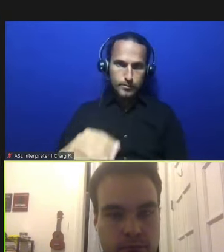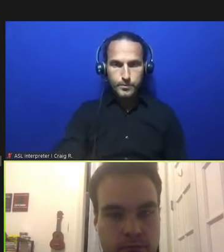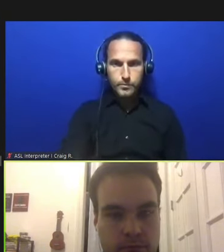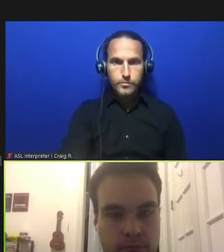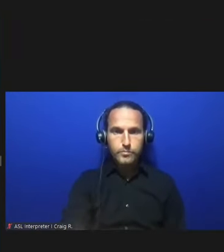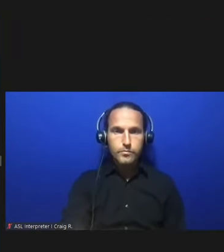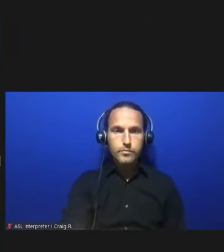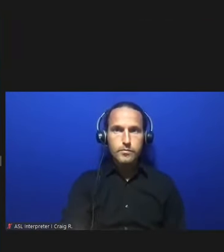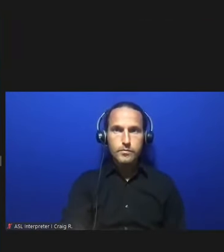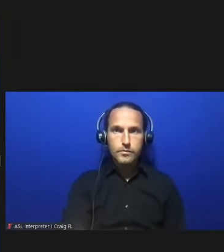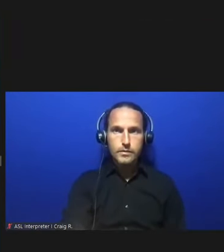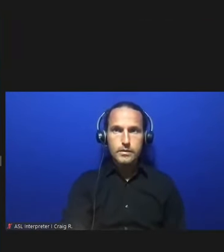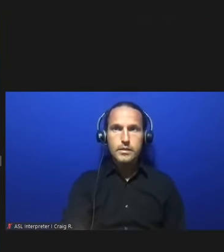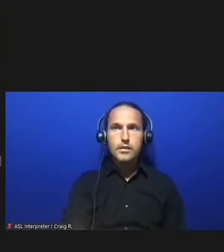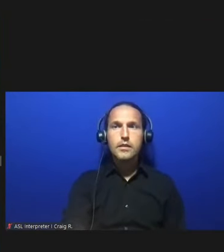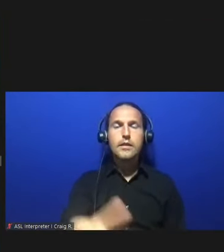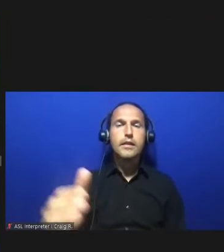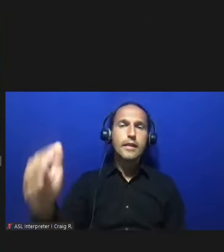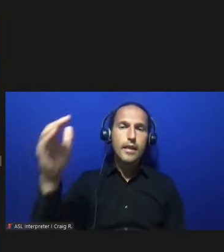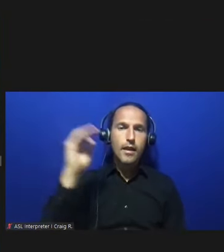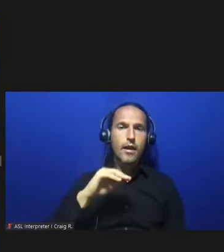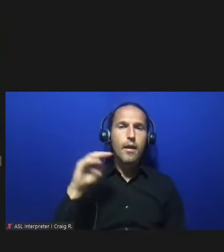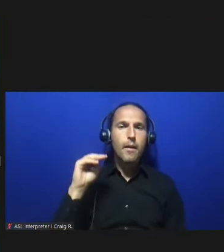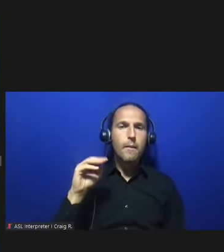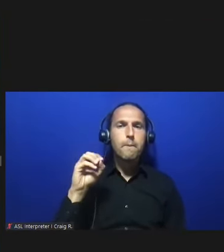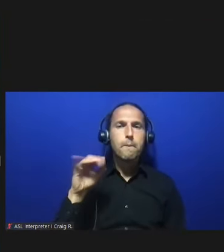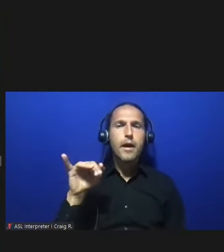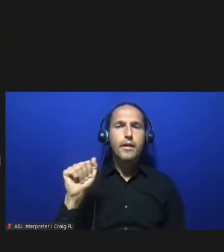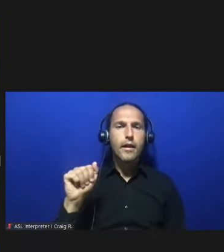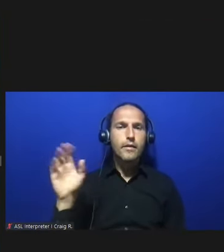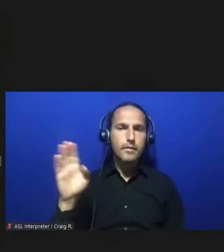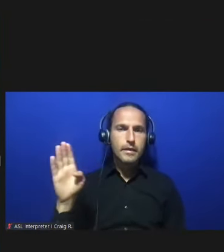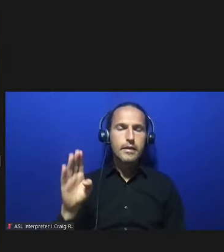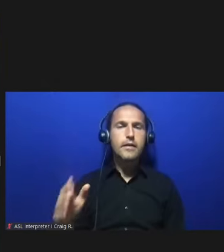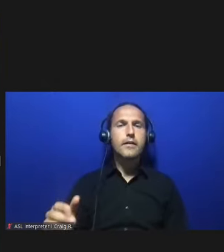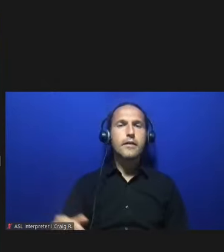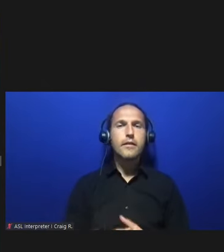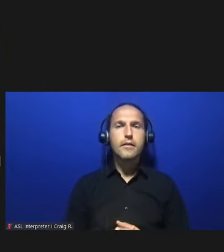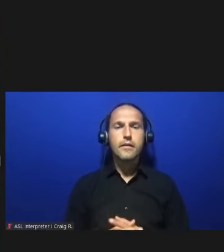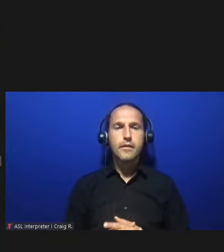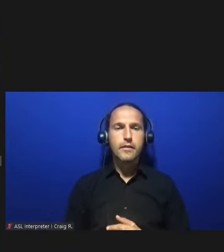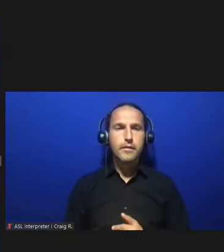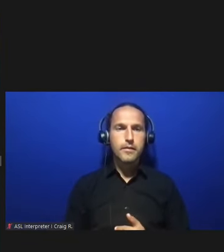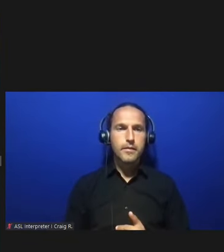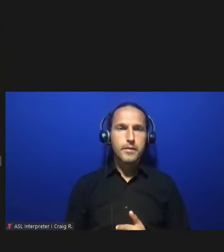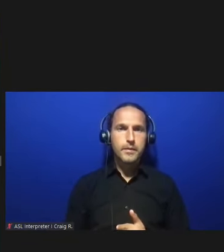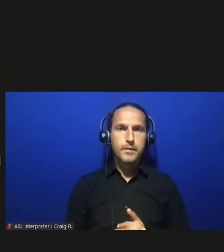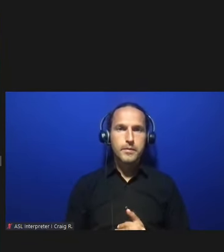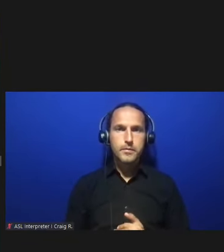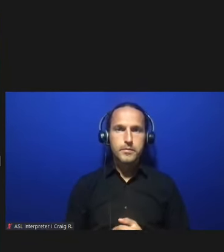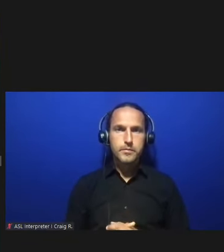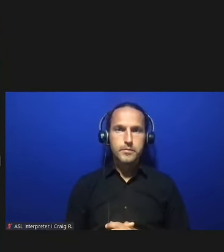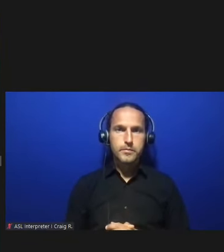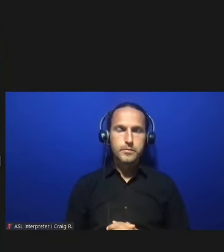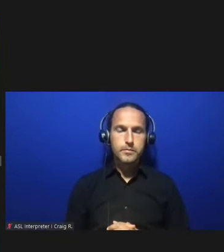Thank you. Our next speaker will be Monica Bartley, followed by Jean Majors.